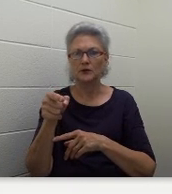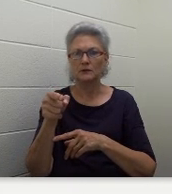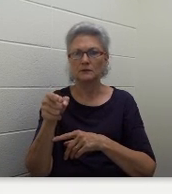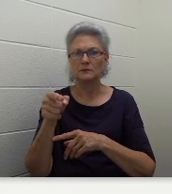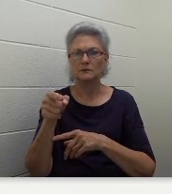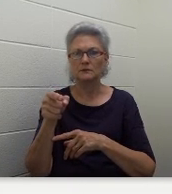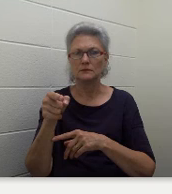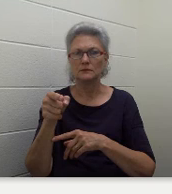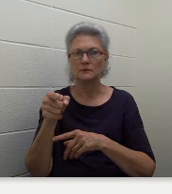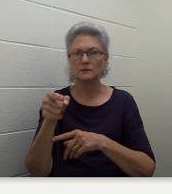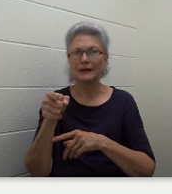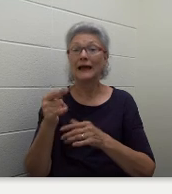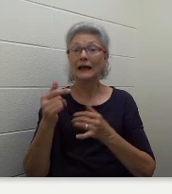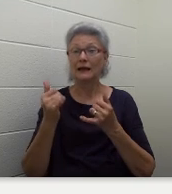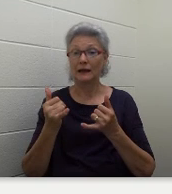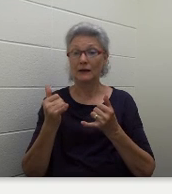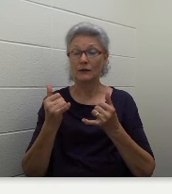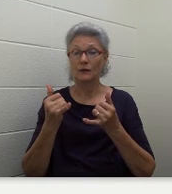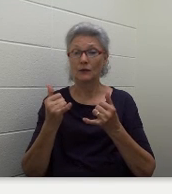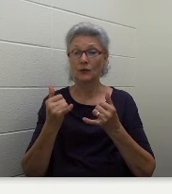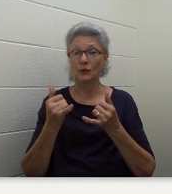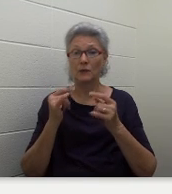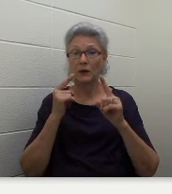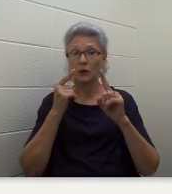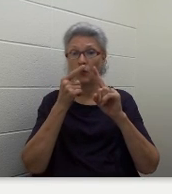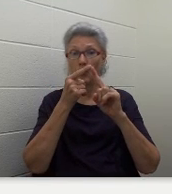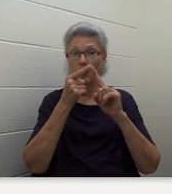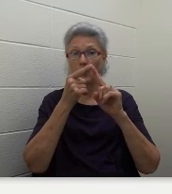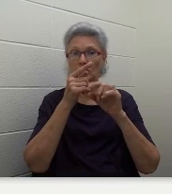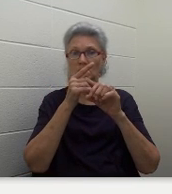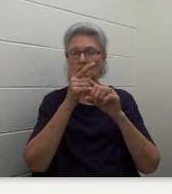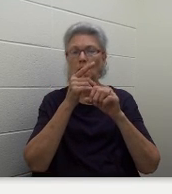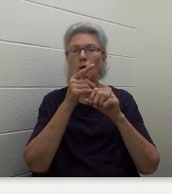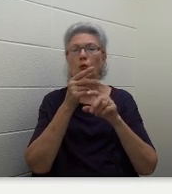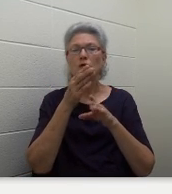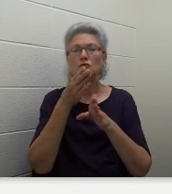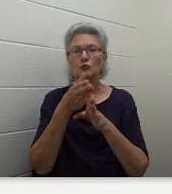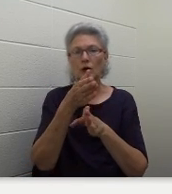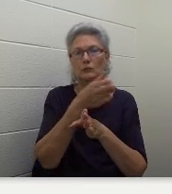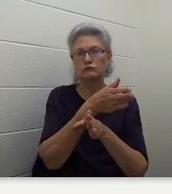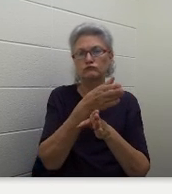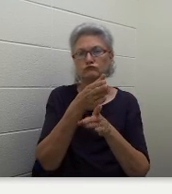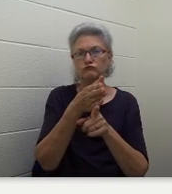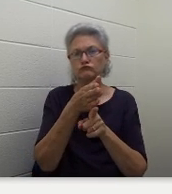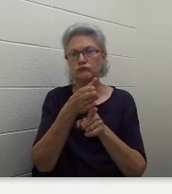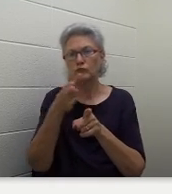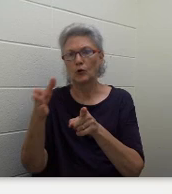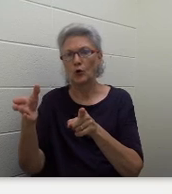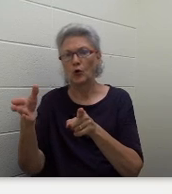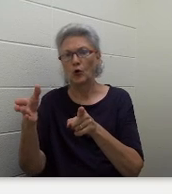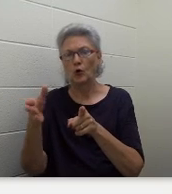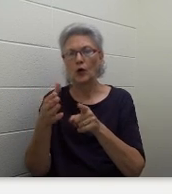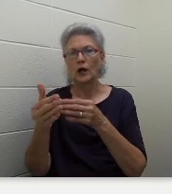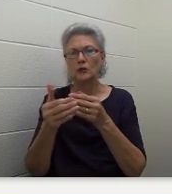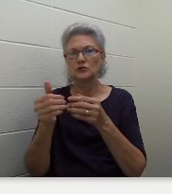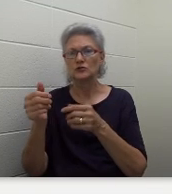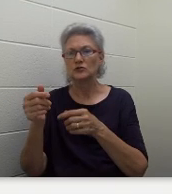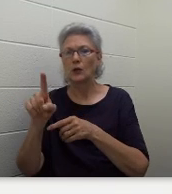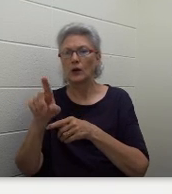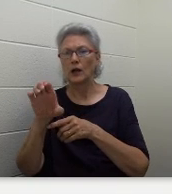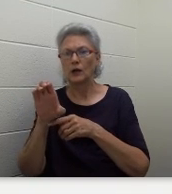483. Now, the goal was to round to the closest 100. So I'm deciding, is it closer to